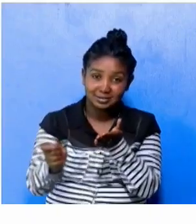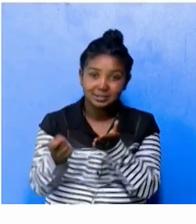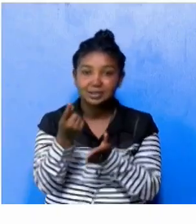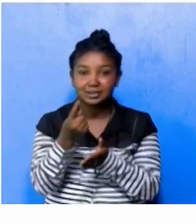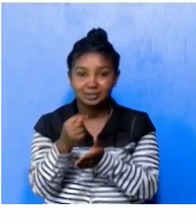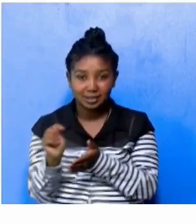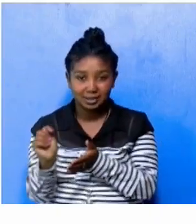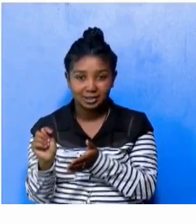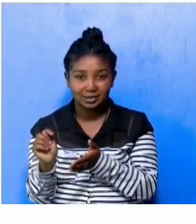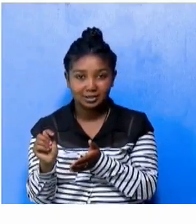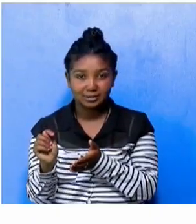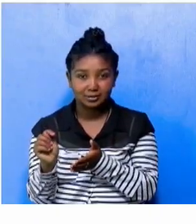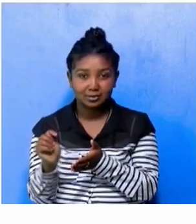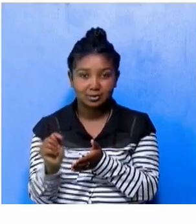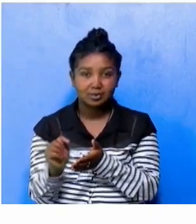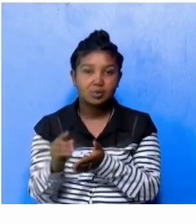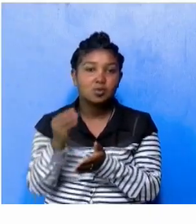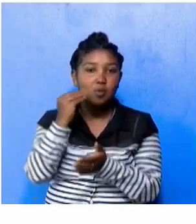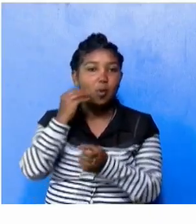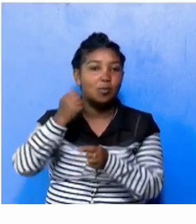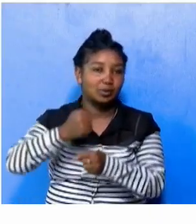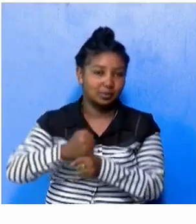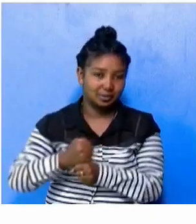the homework.